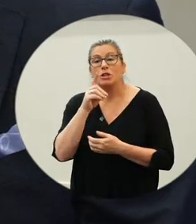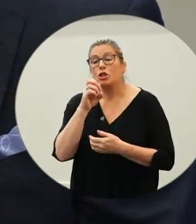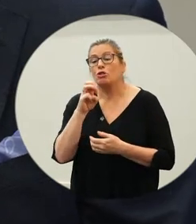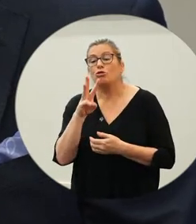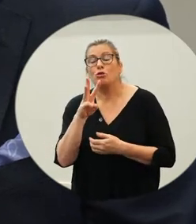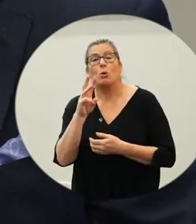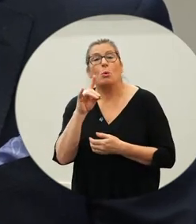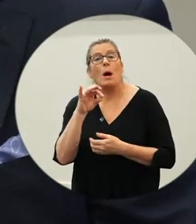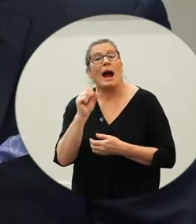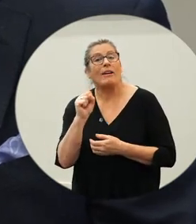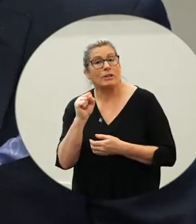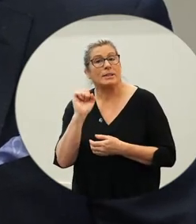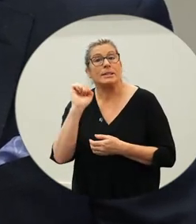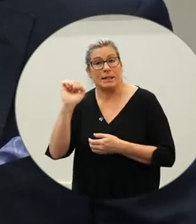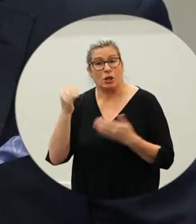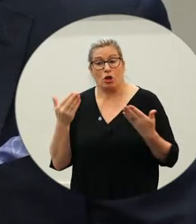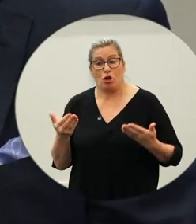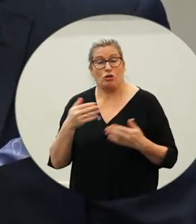current commissioner, has written